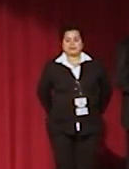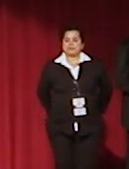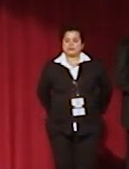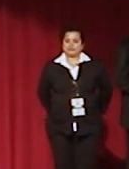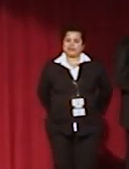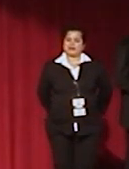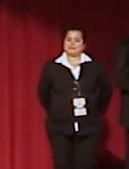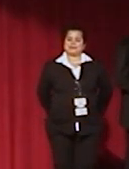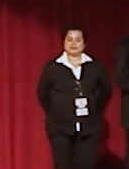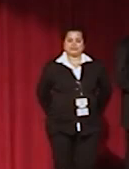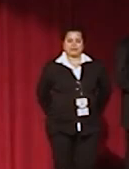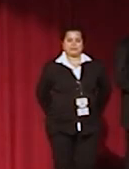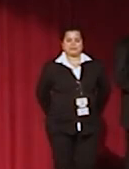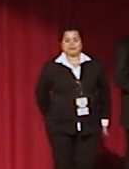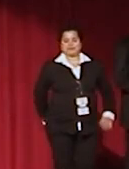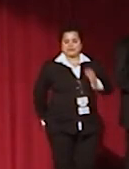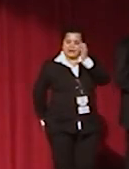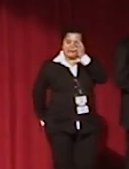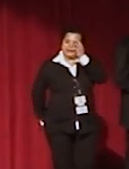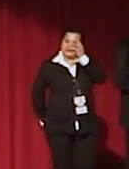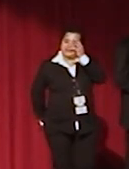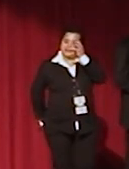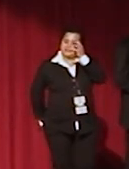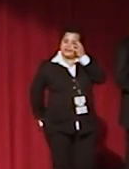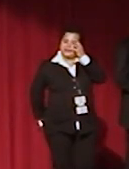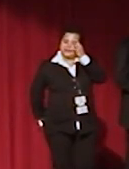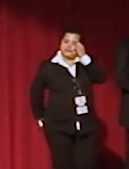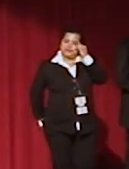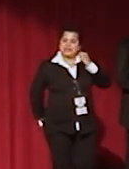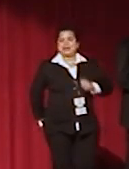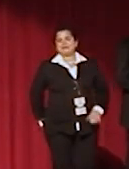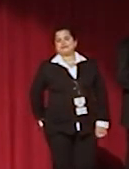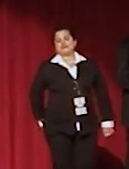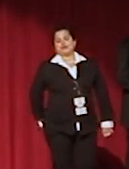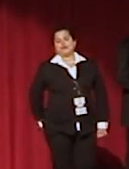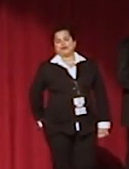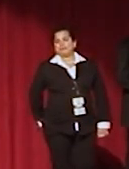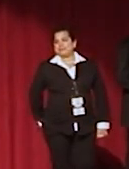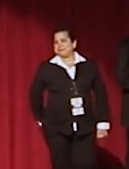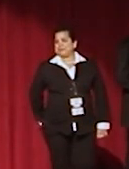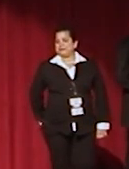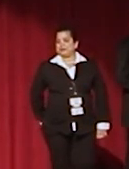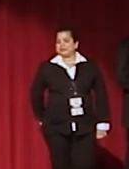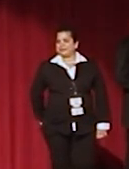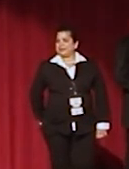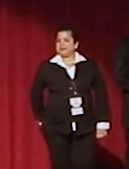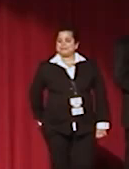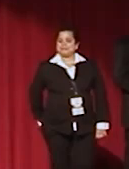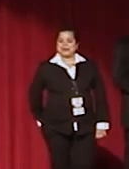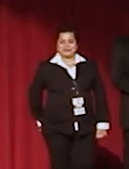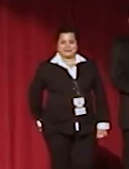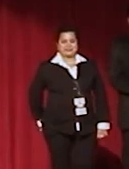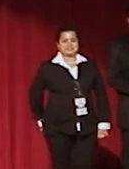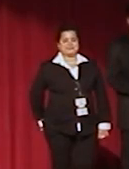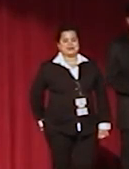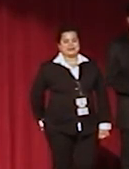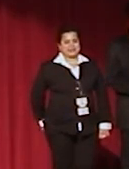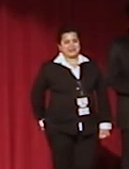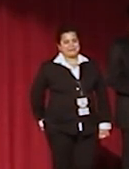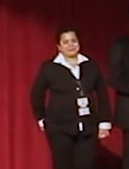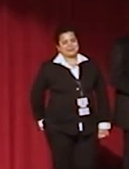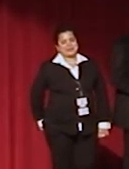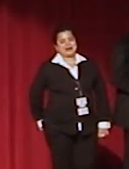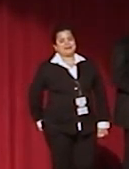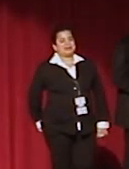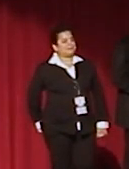is, Bookshare membership for the library is free for all people with print